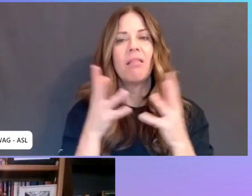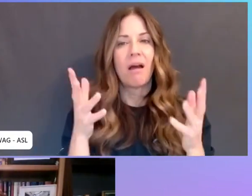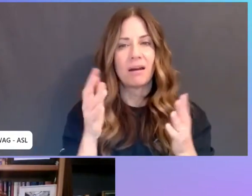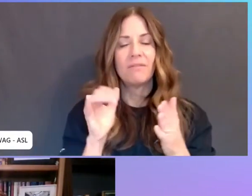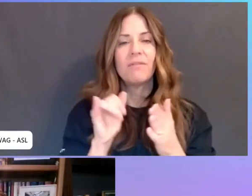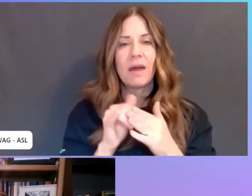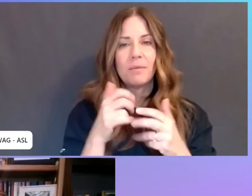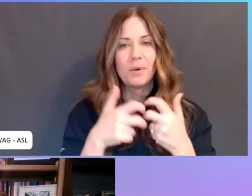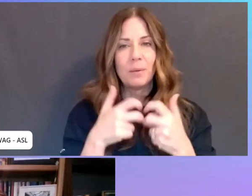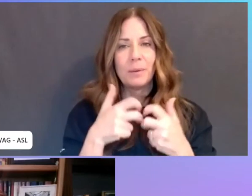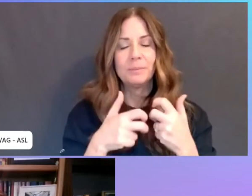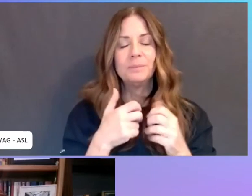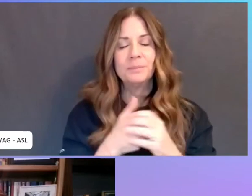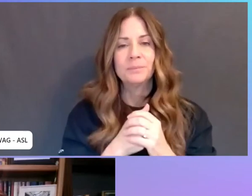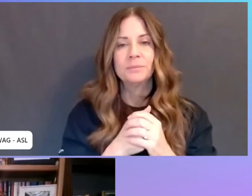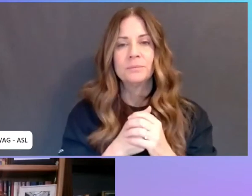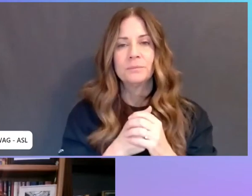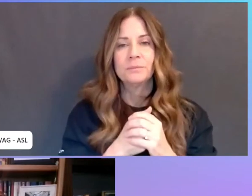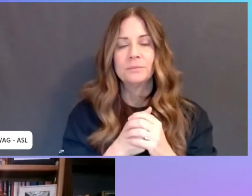think that